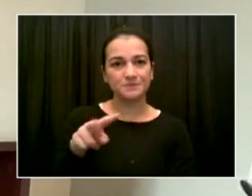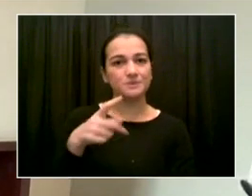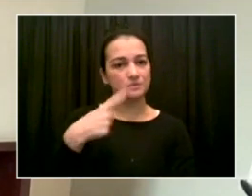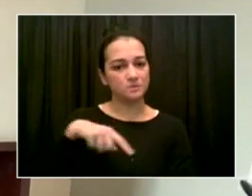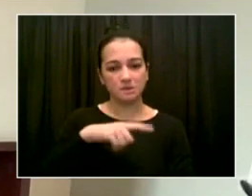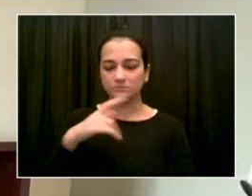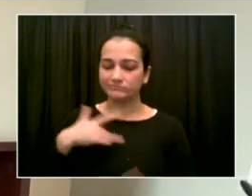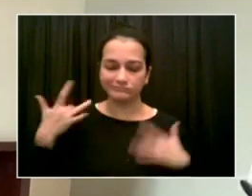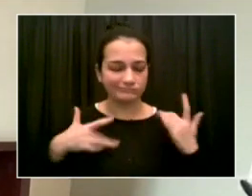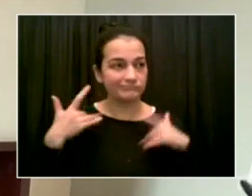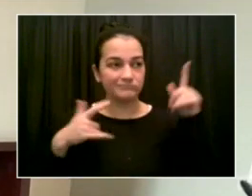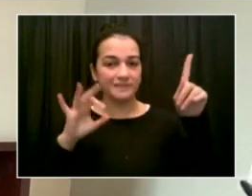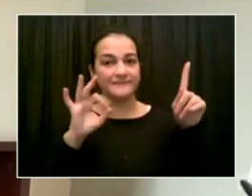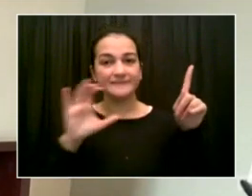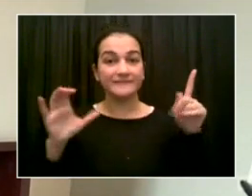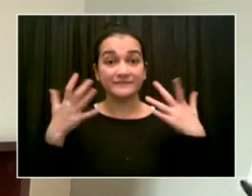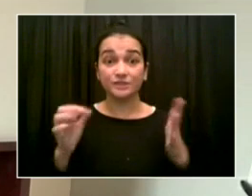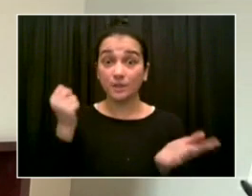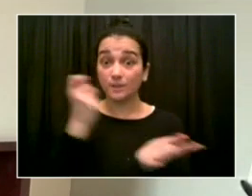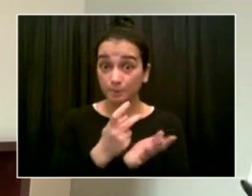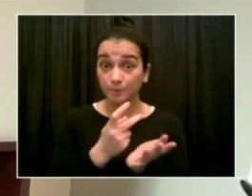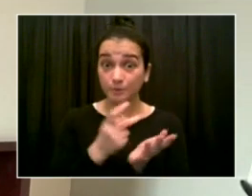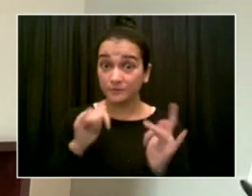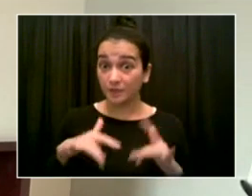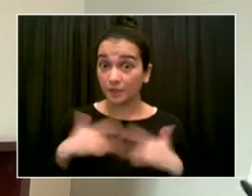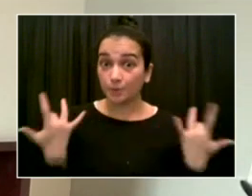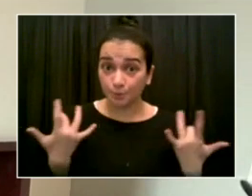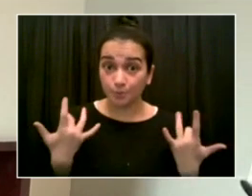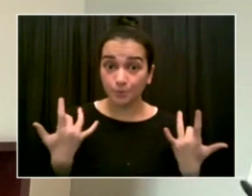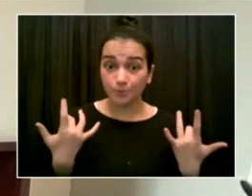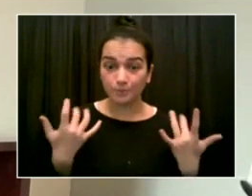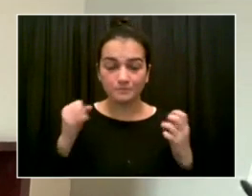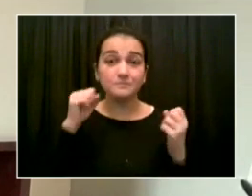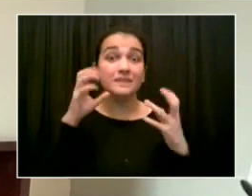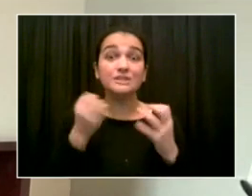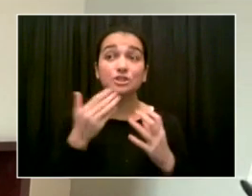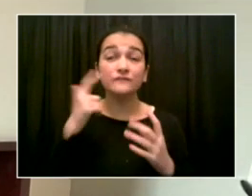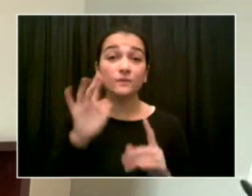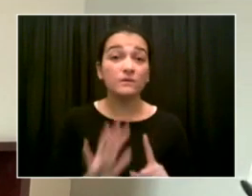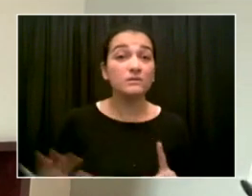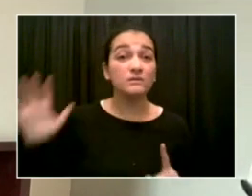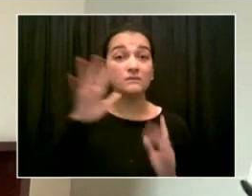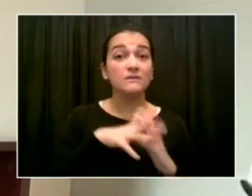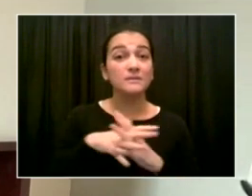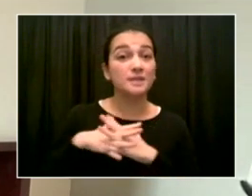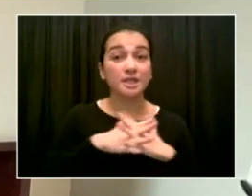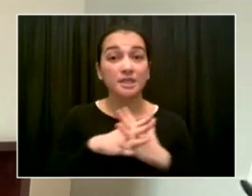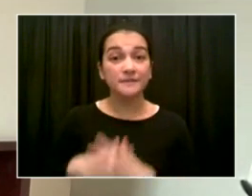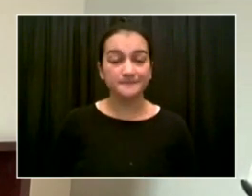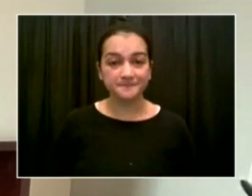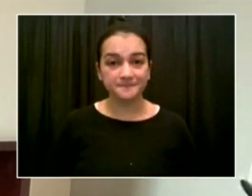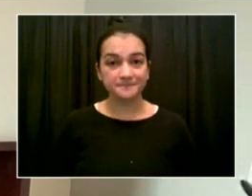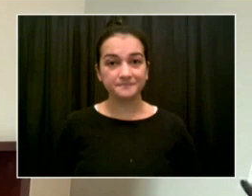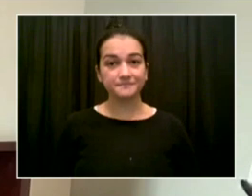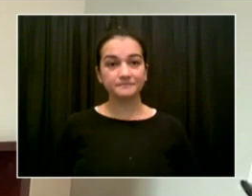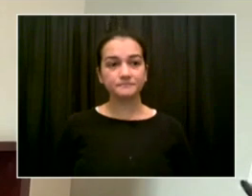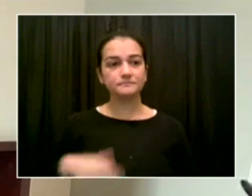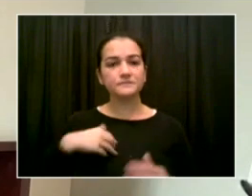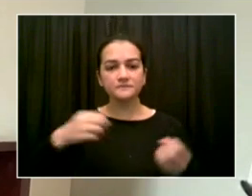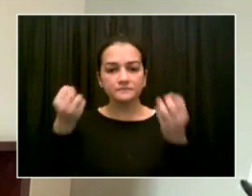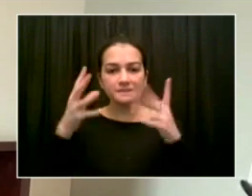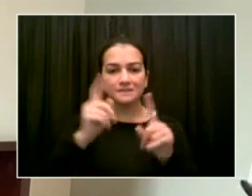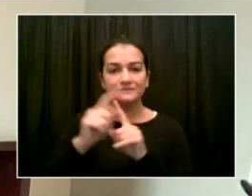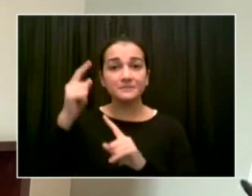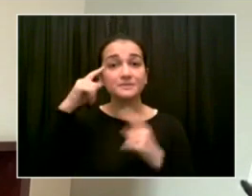to which Mental Health America belongs, last week published a roadmap which provides an evidence-based